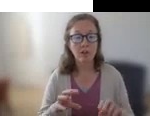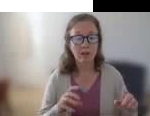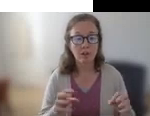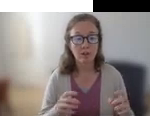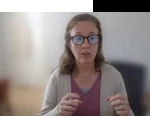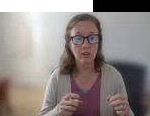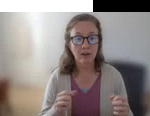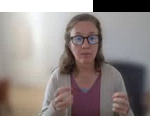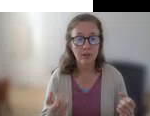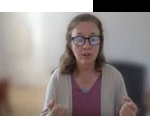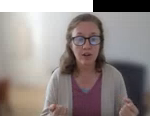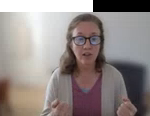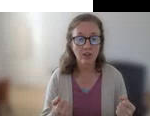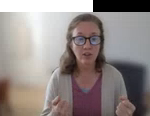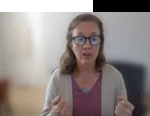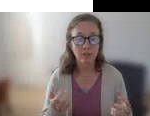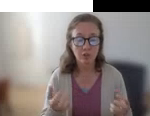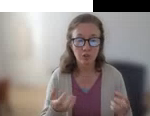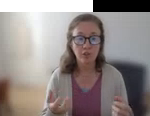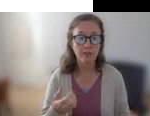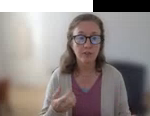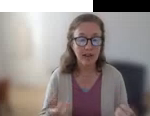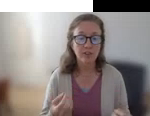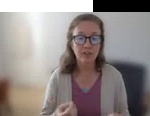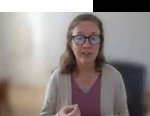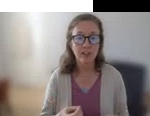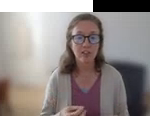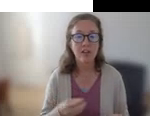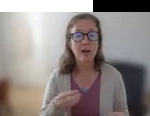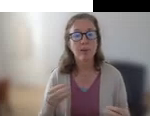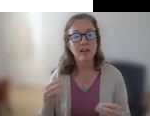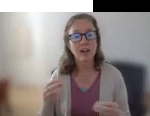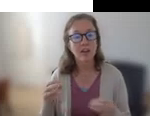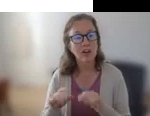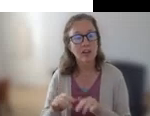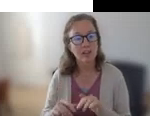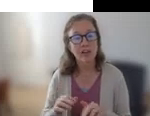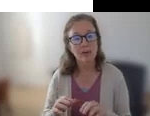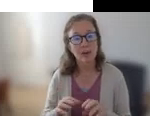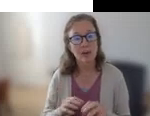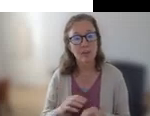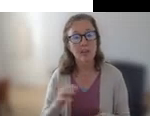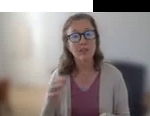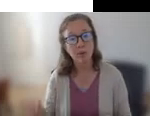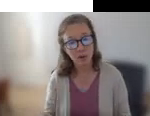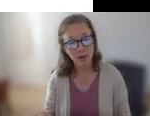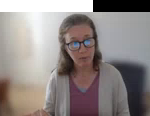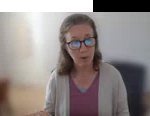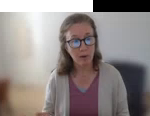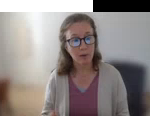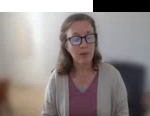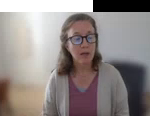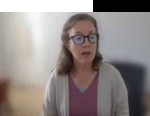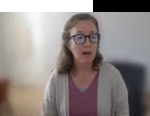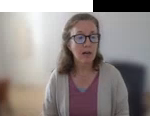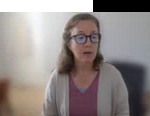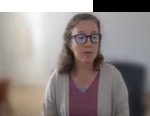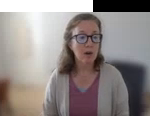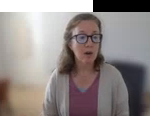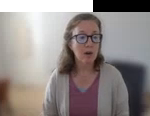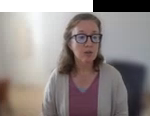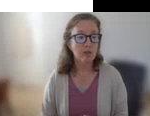mobility or not a lot of control of their hands or fingers, but in an online environment, it may be even more of a problem.